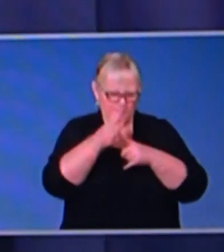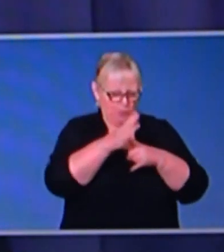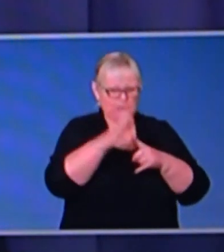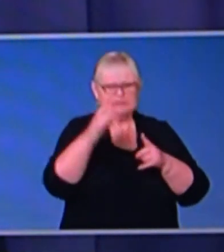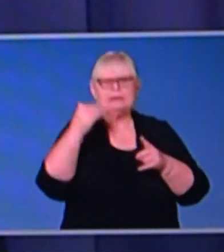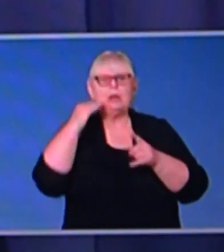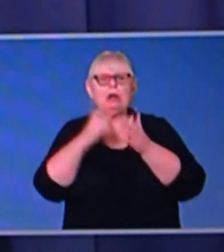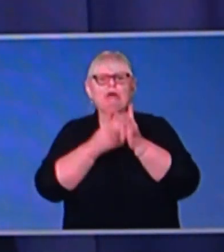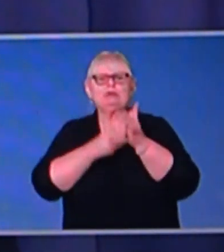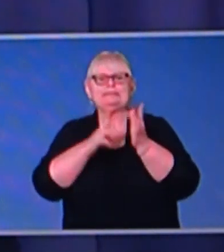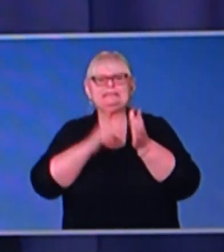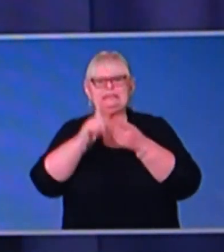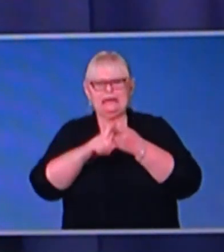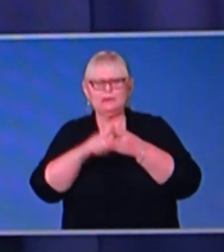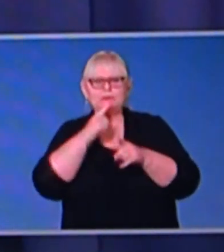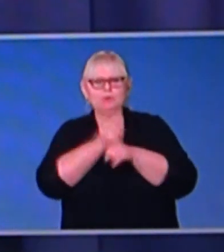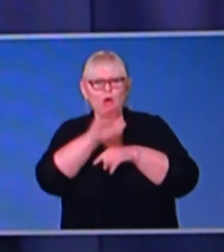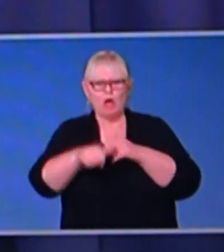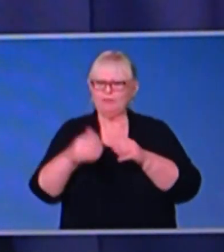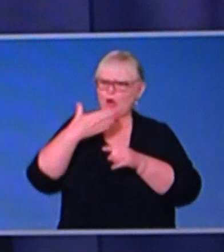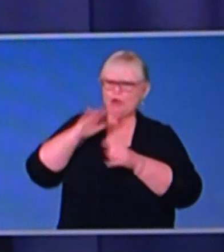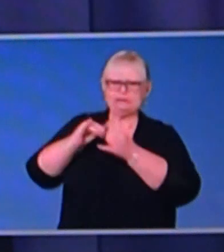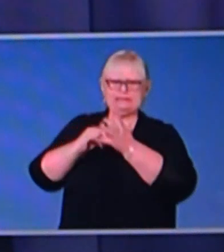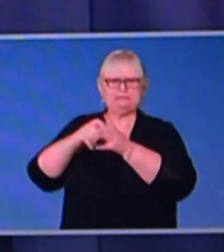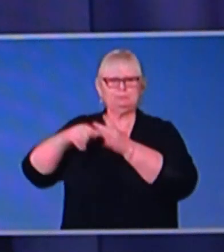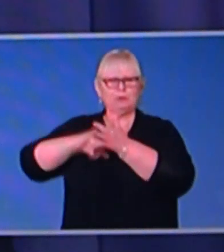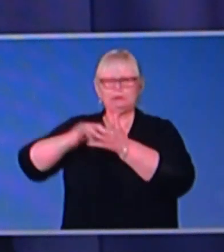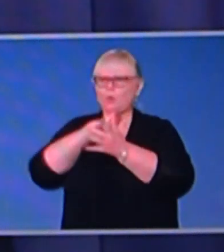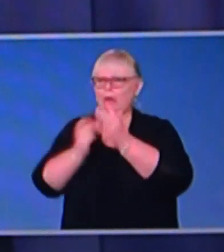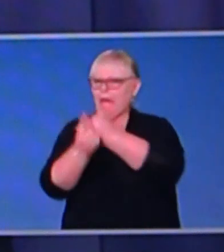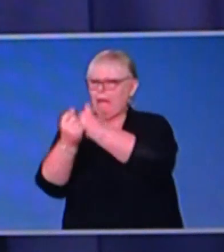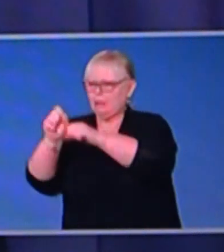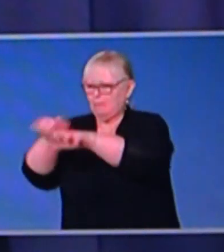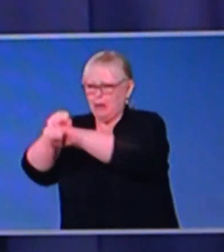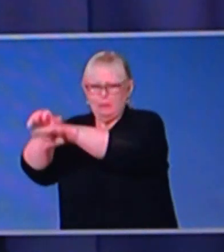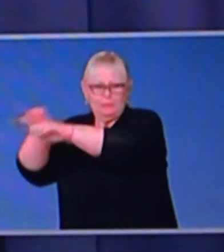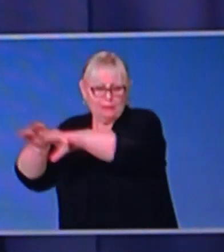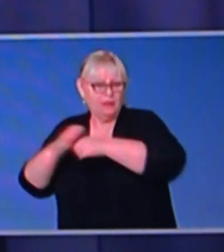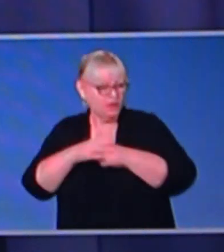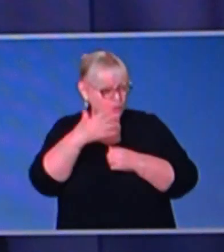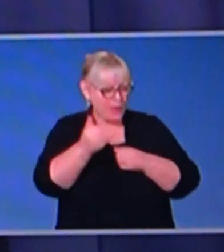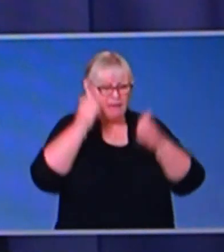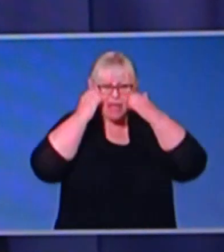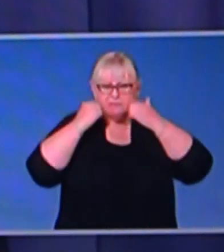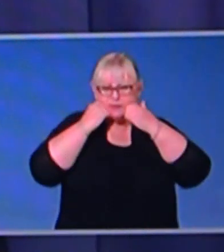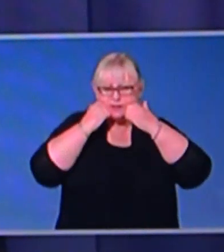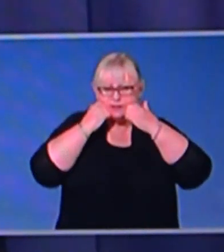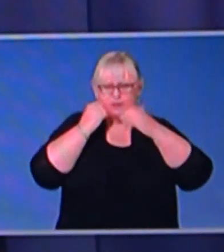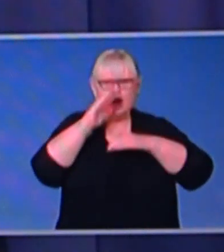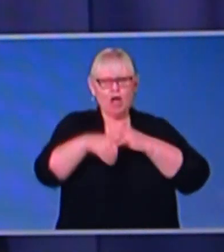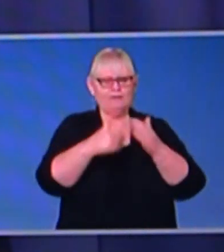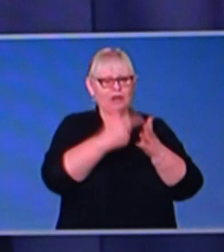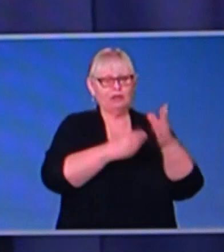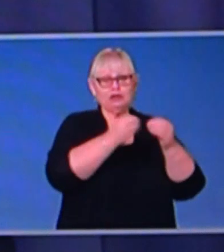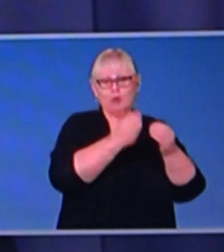trying to identify hotspots for surges. Just wondering if there are correlations between job keeper